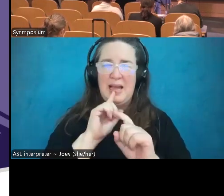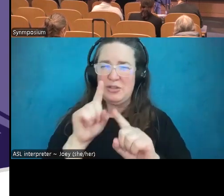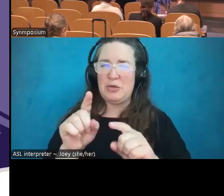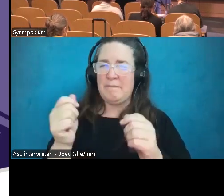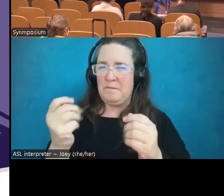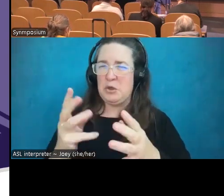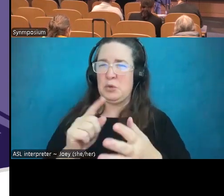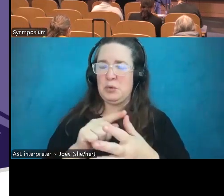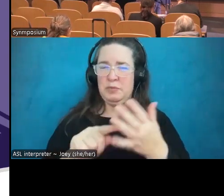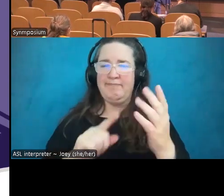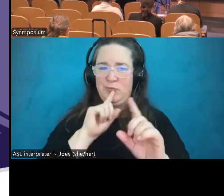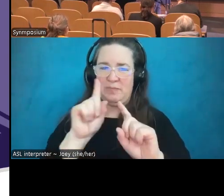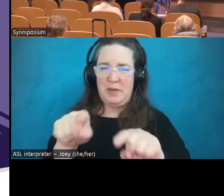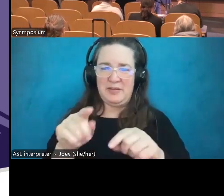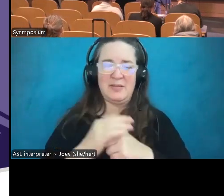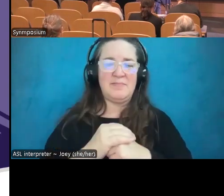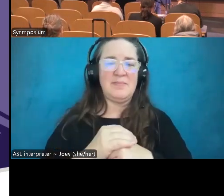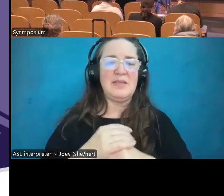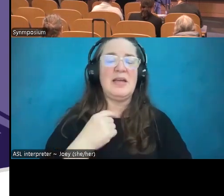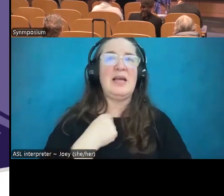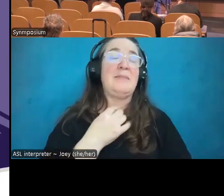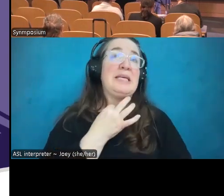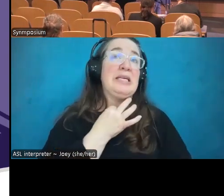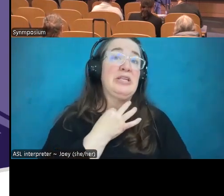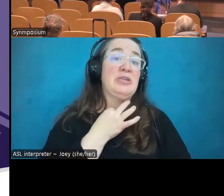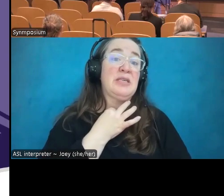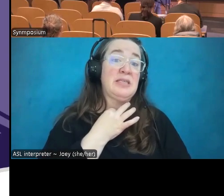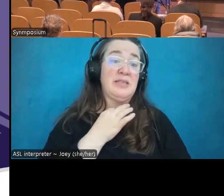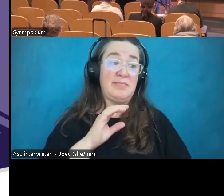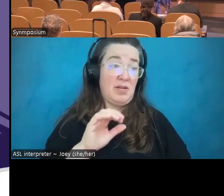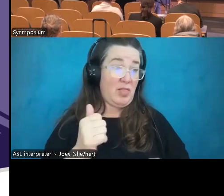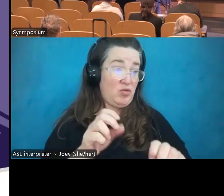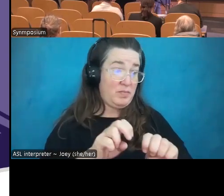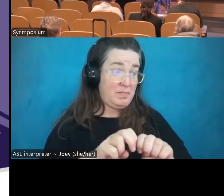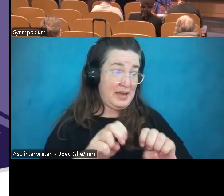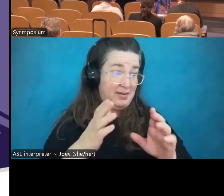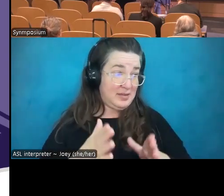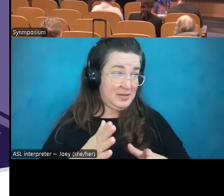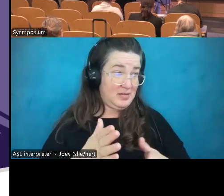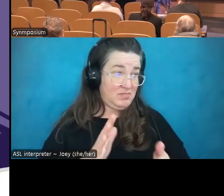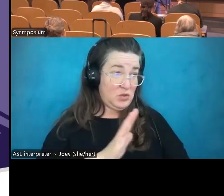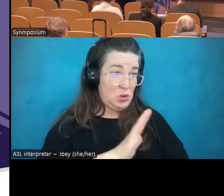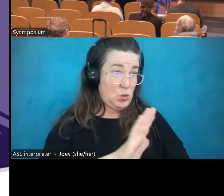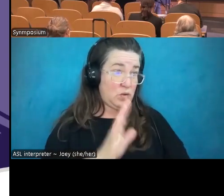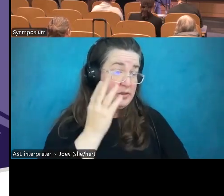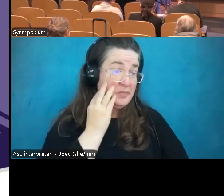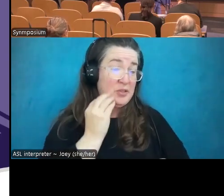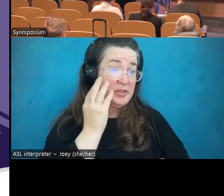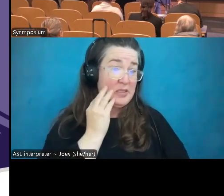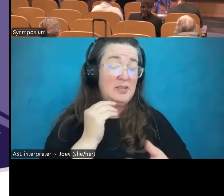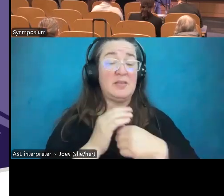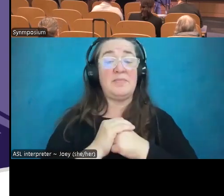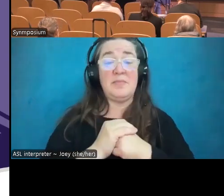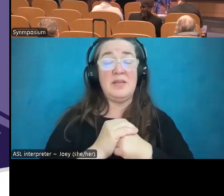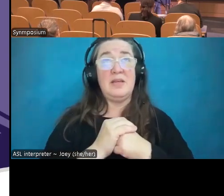ways. I am curious about the experience of the other panelists in terms of what. All